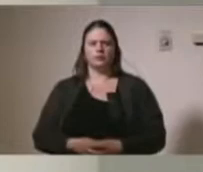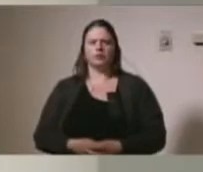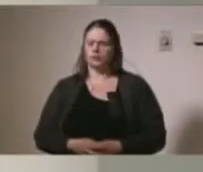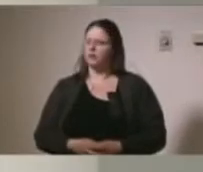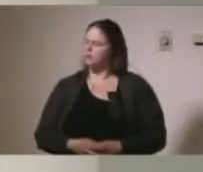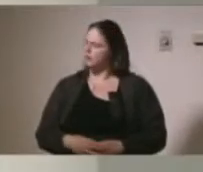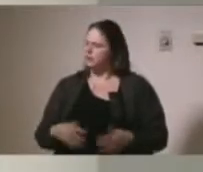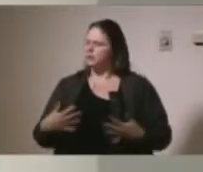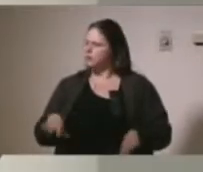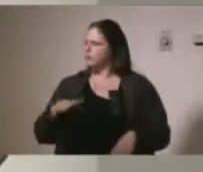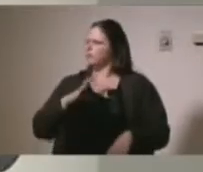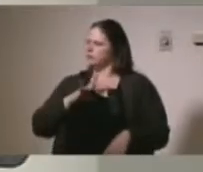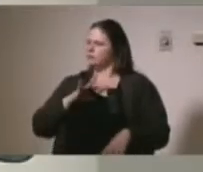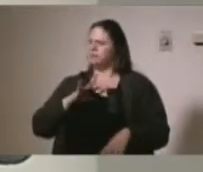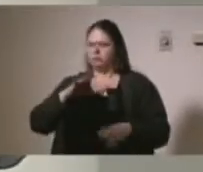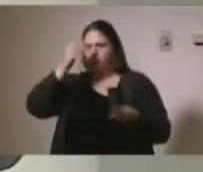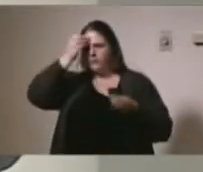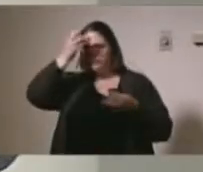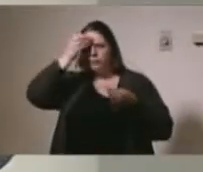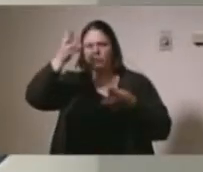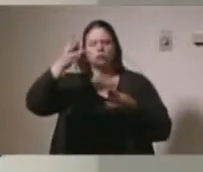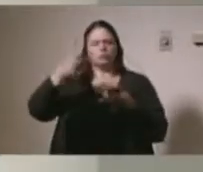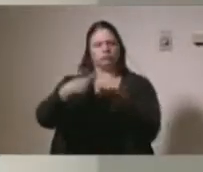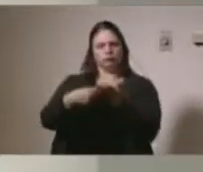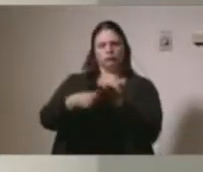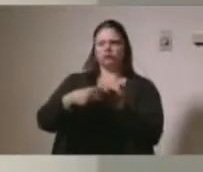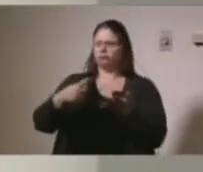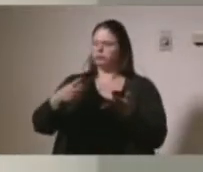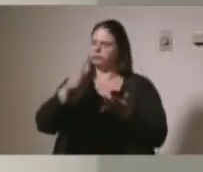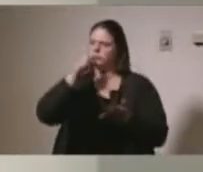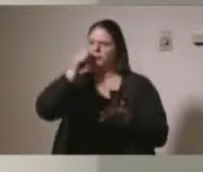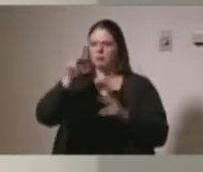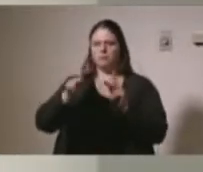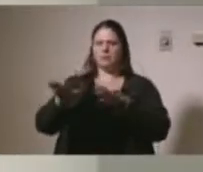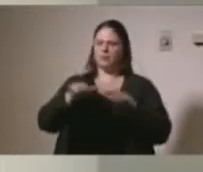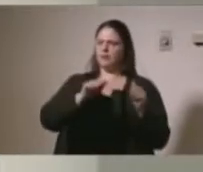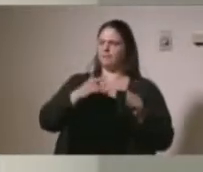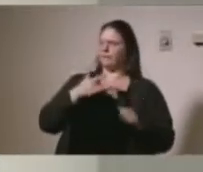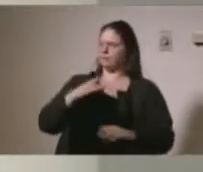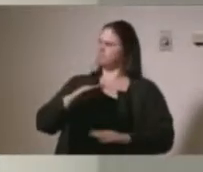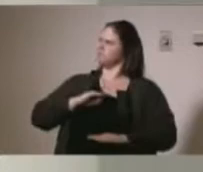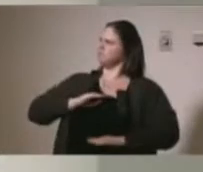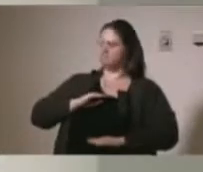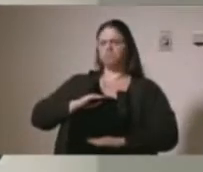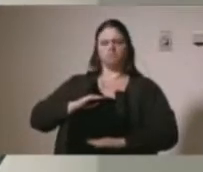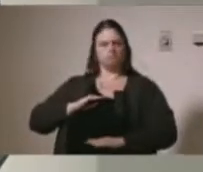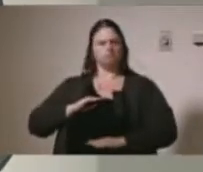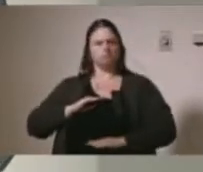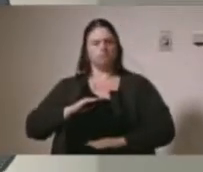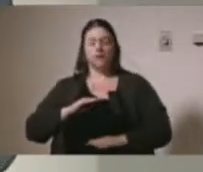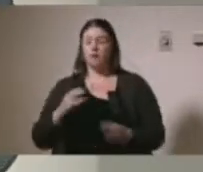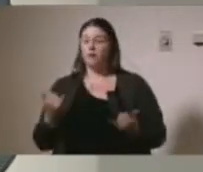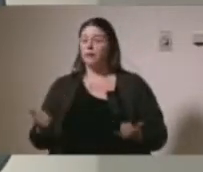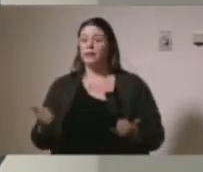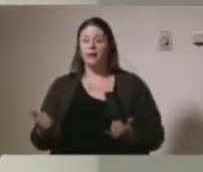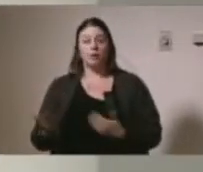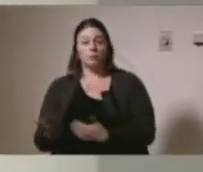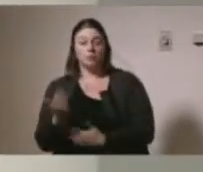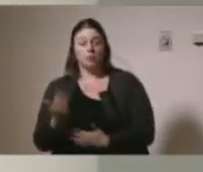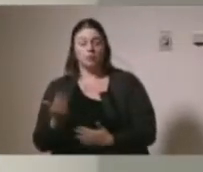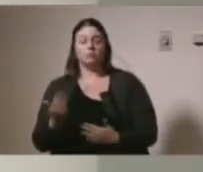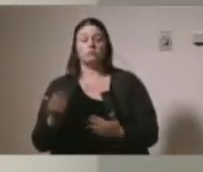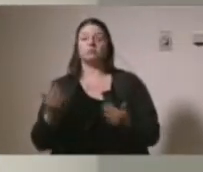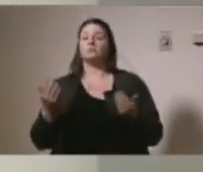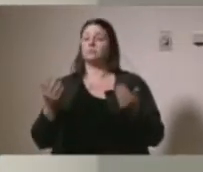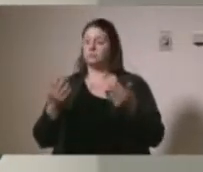high. Everybody is really satisfied with what we did yesterday. This morning, we will continue,